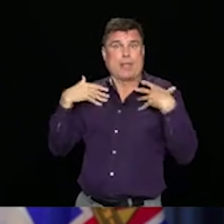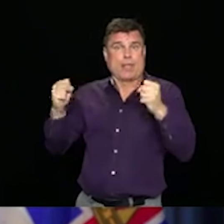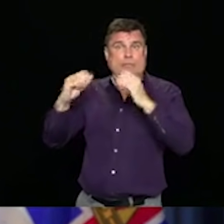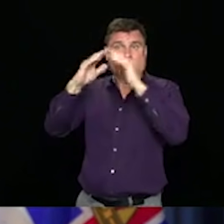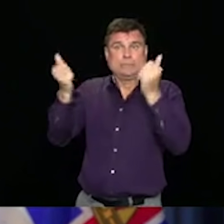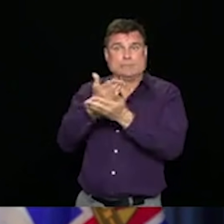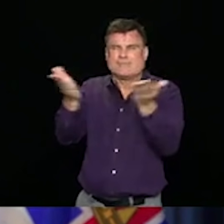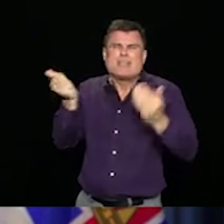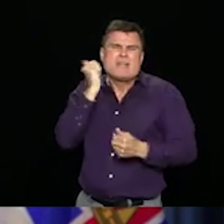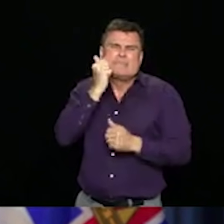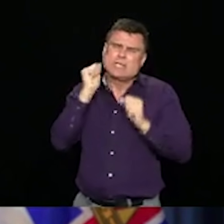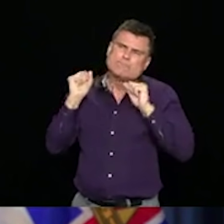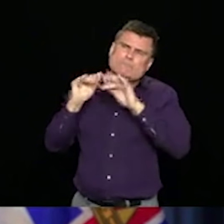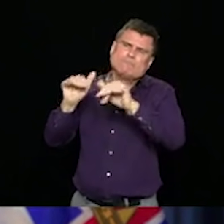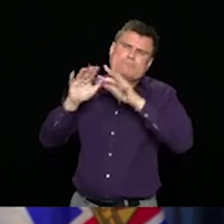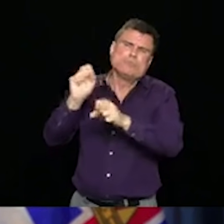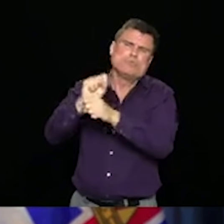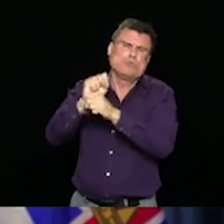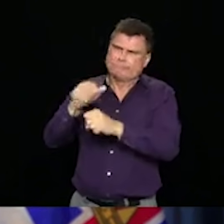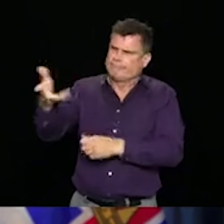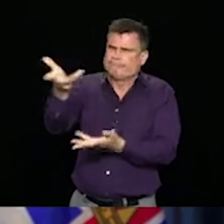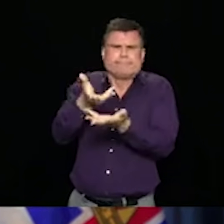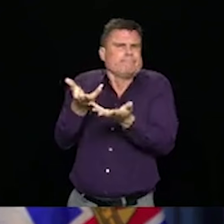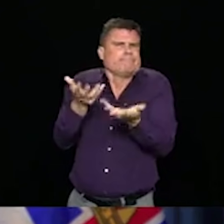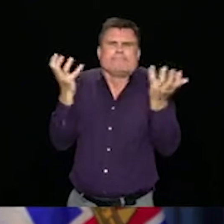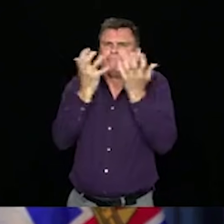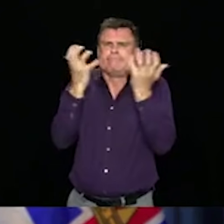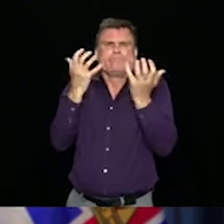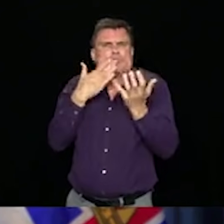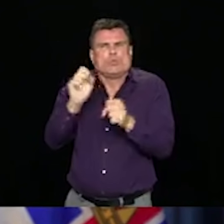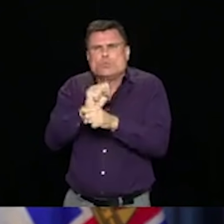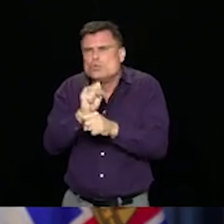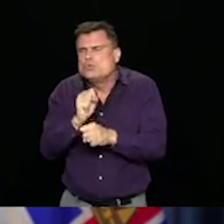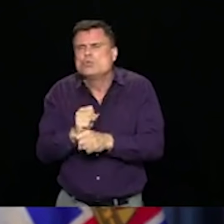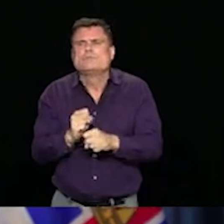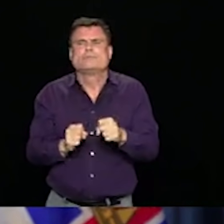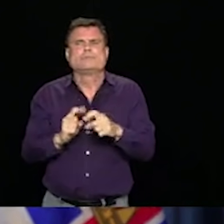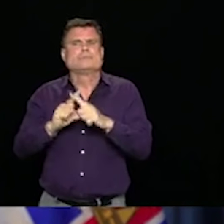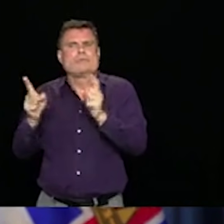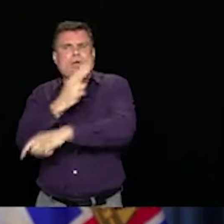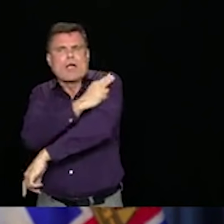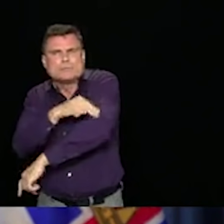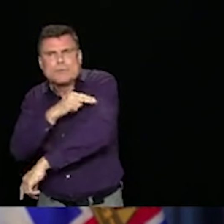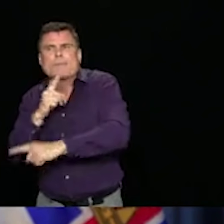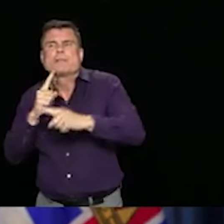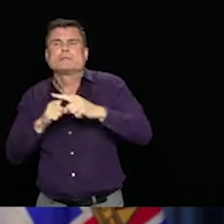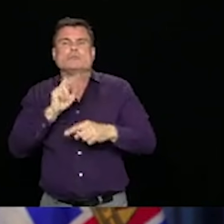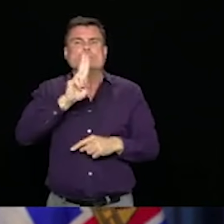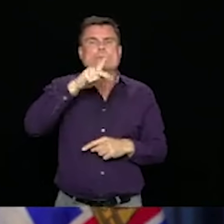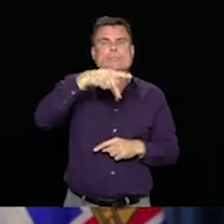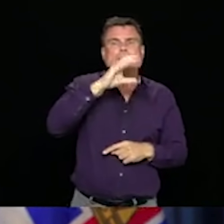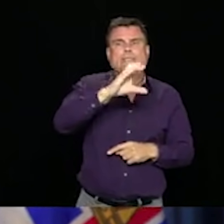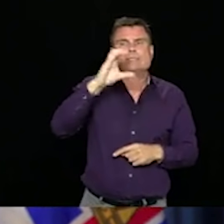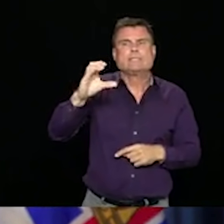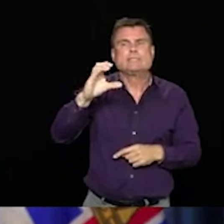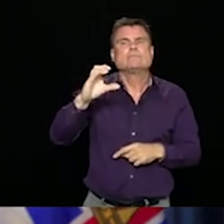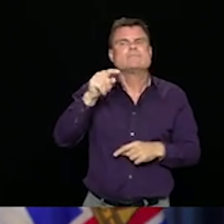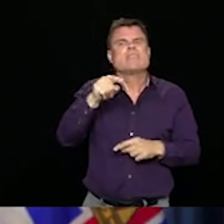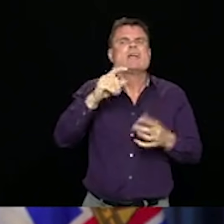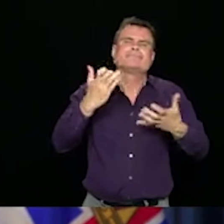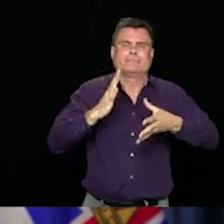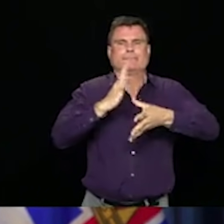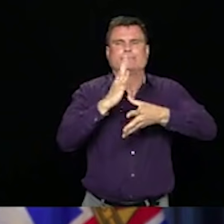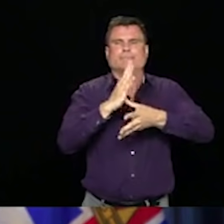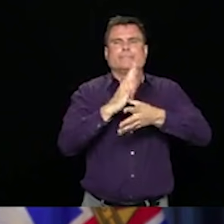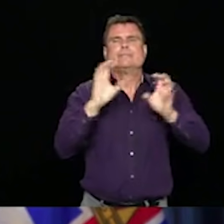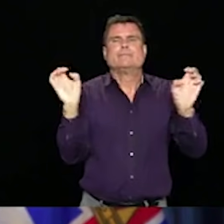job every day in our UPCCs and have really delivered at a time when people really needed their help. So I